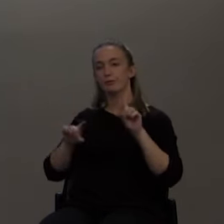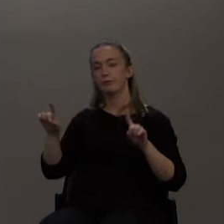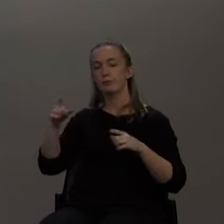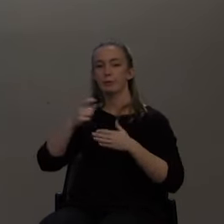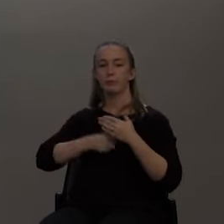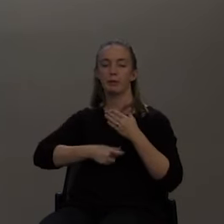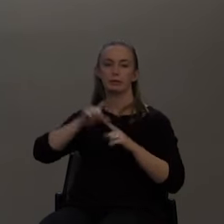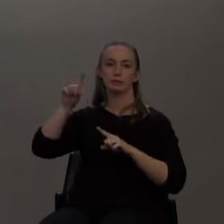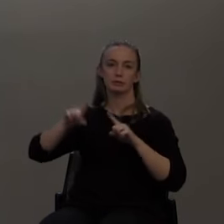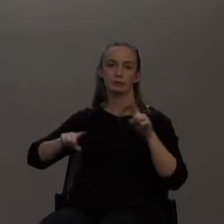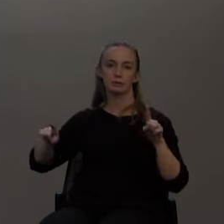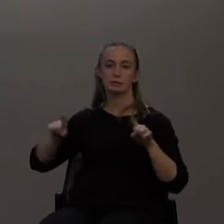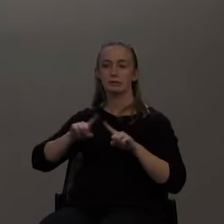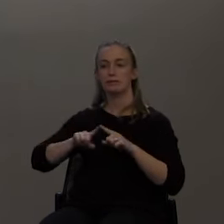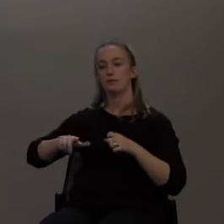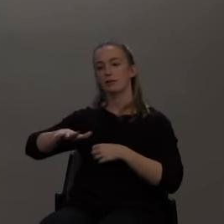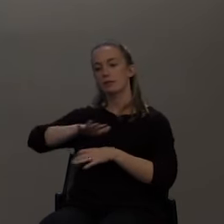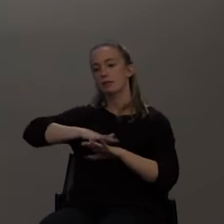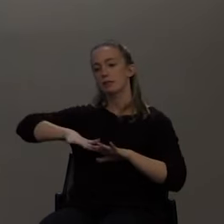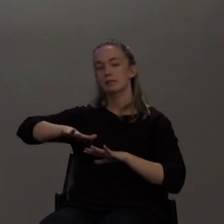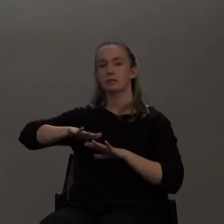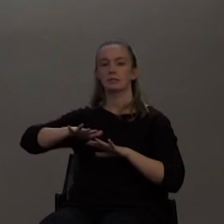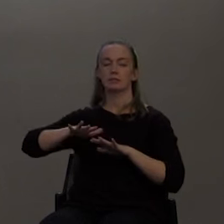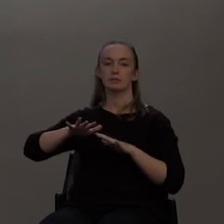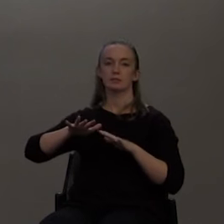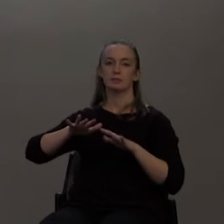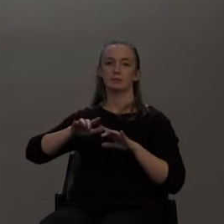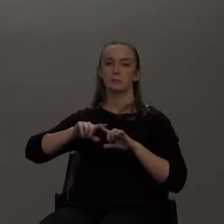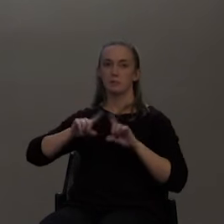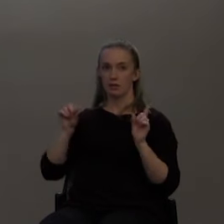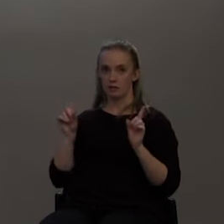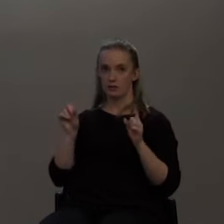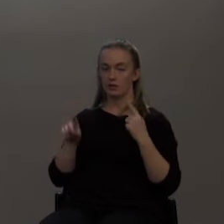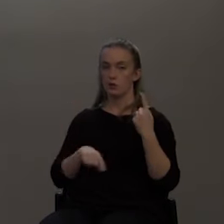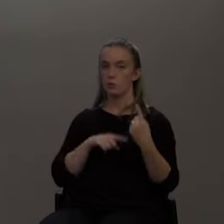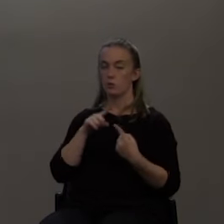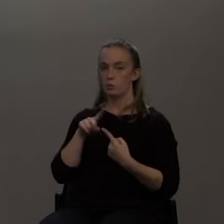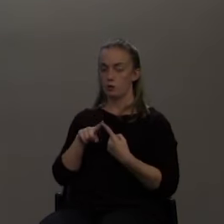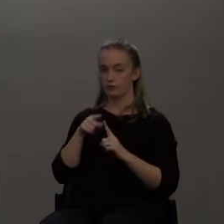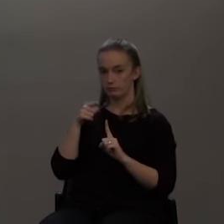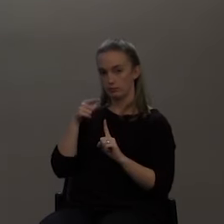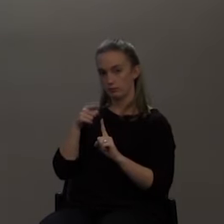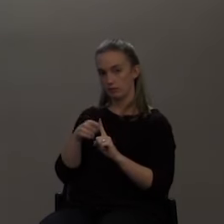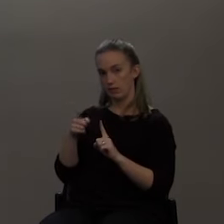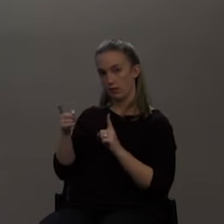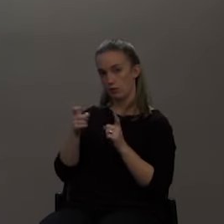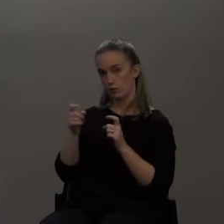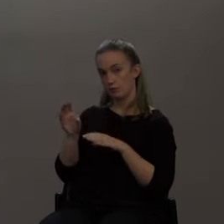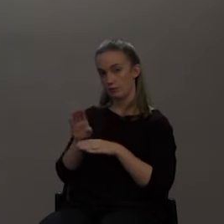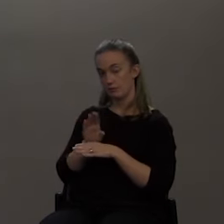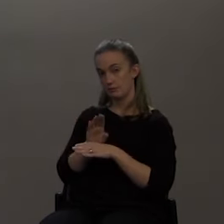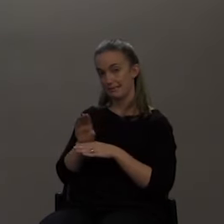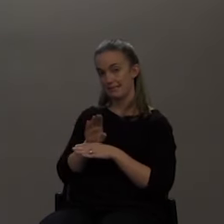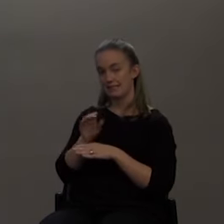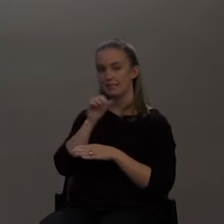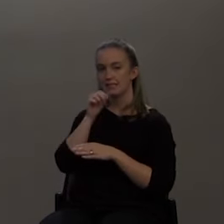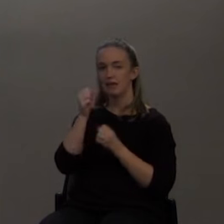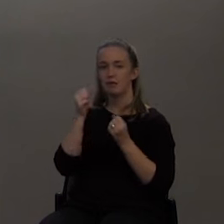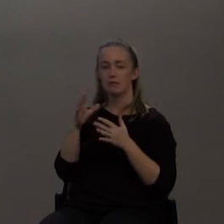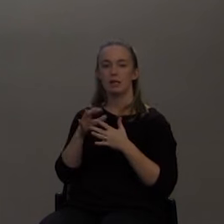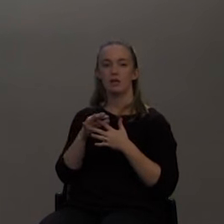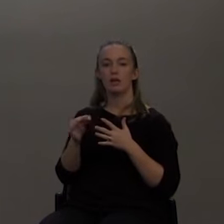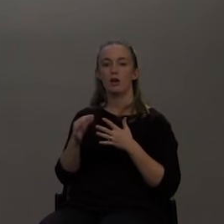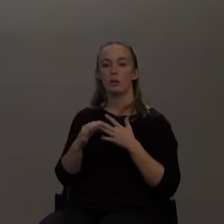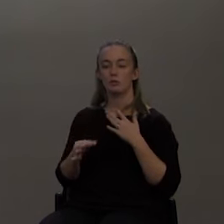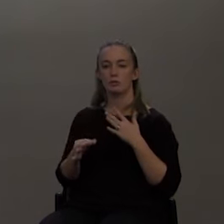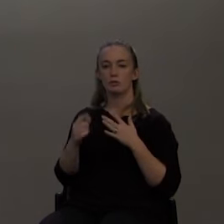different conditions and different locations. But when it comes to attracting businesses, there are not a lot of options